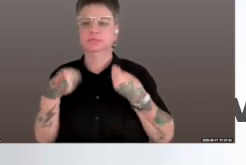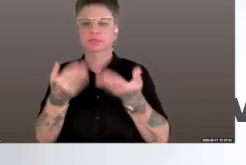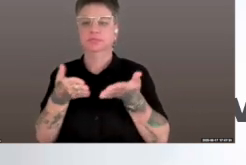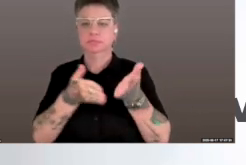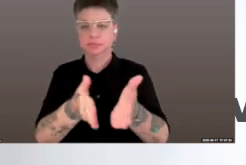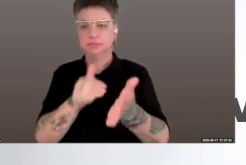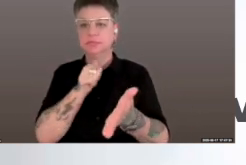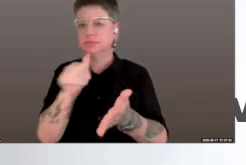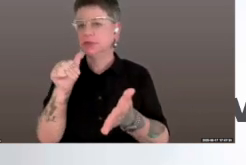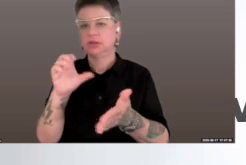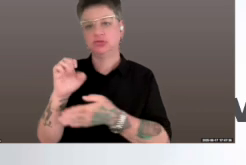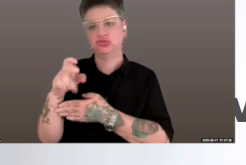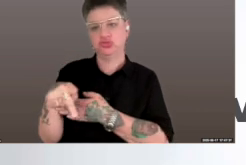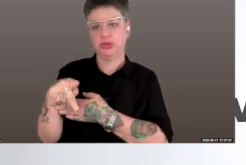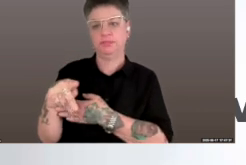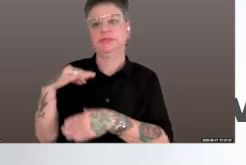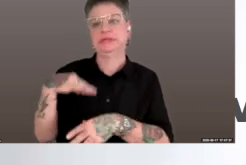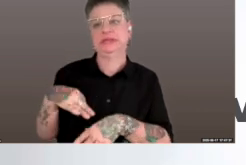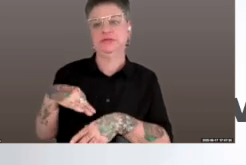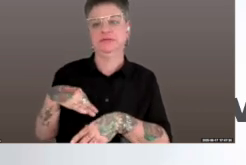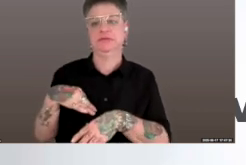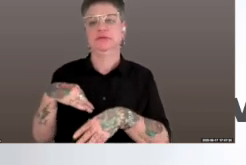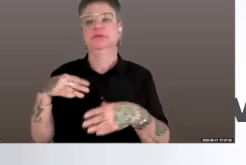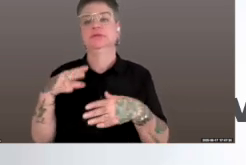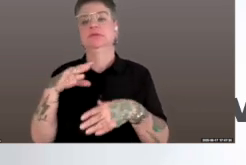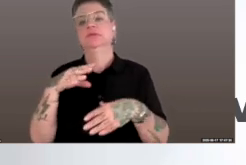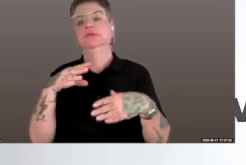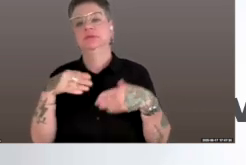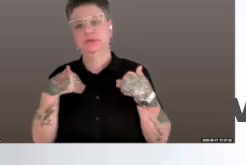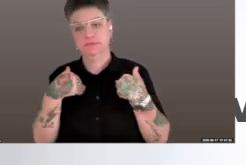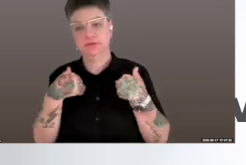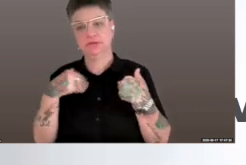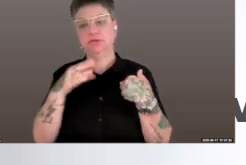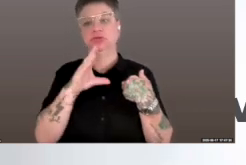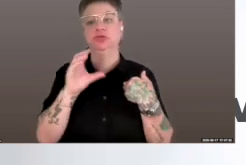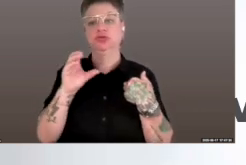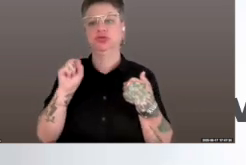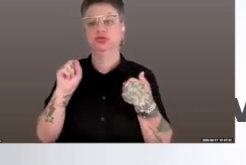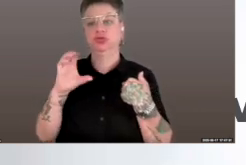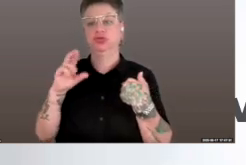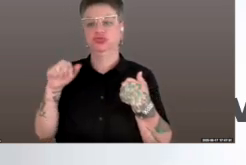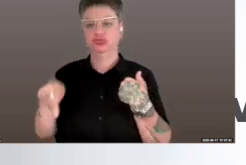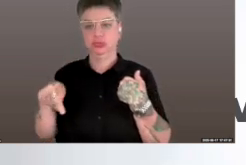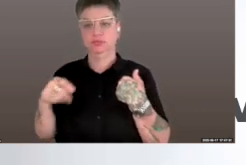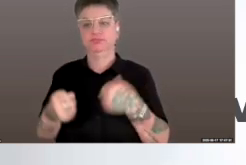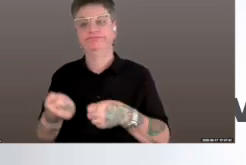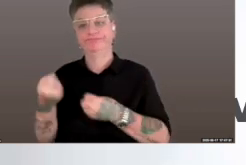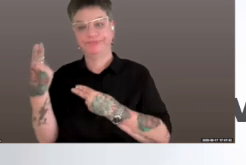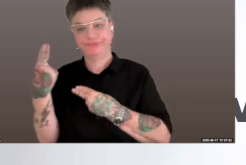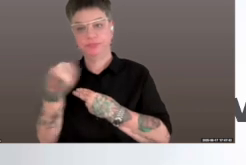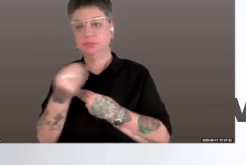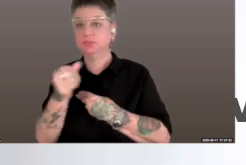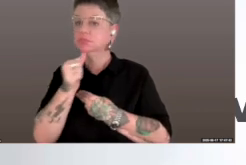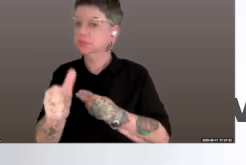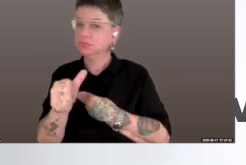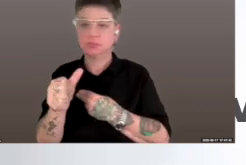has since opened to the rest of the state, following a staggered monthly rollout to ensure equitable access to incentives.